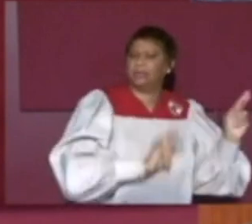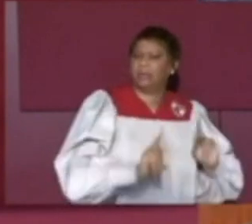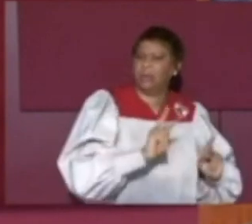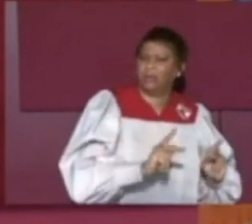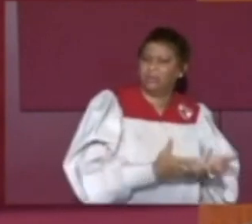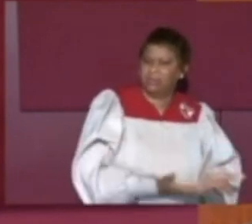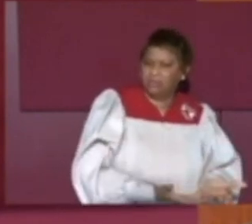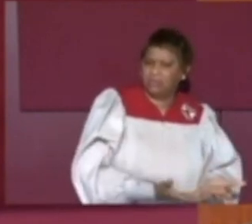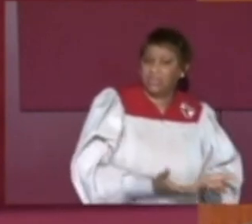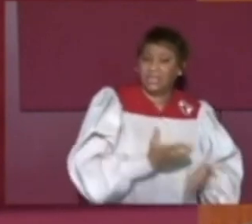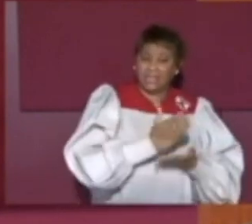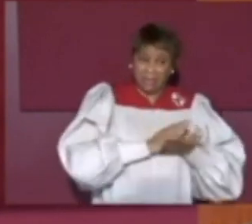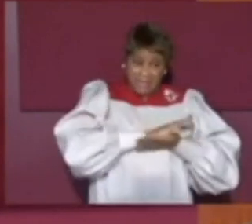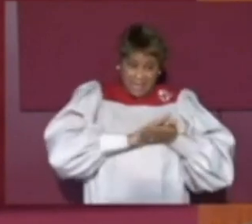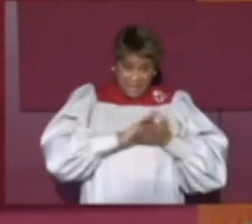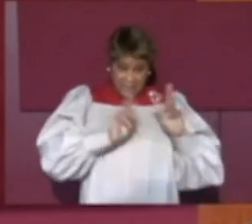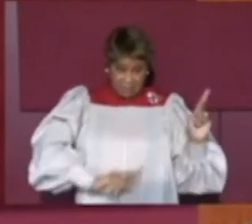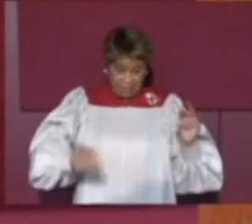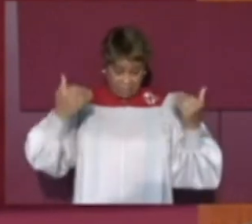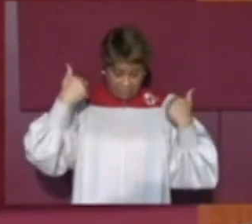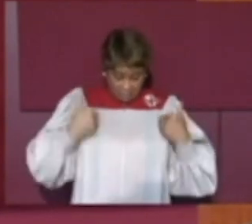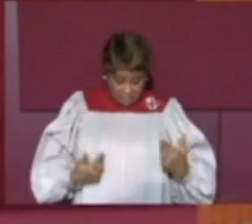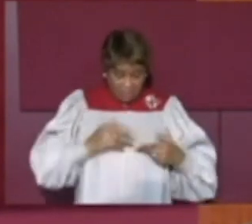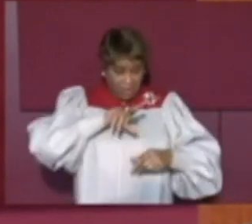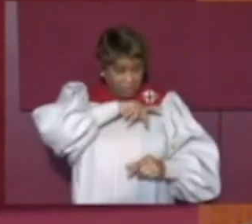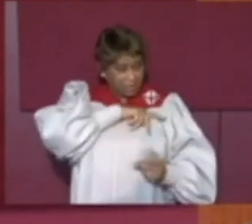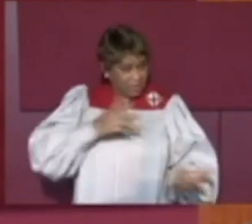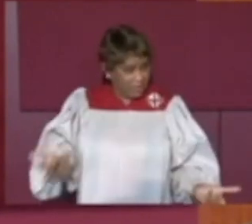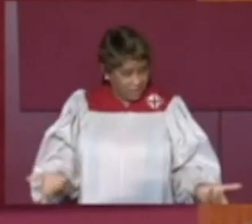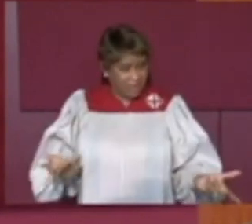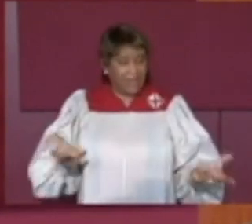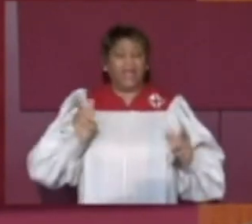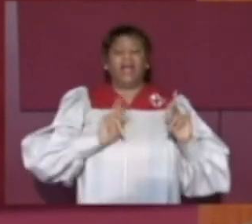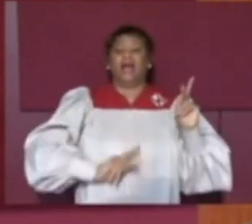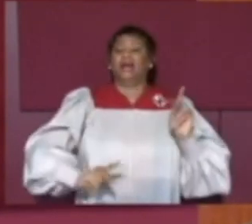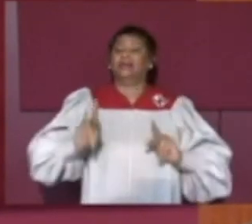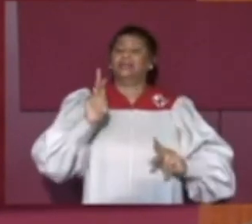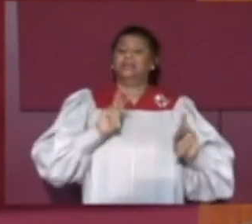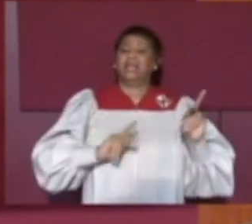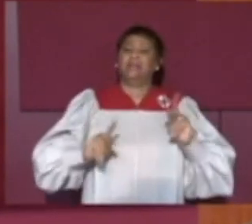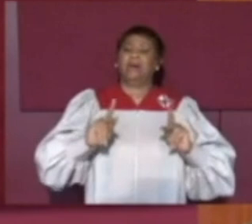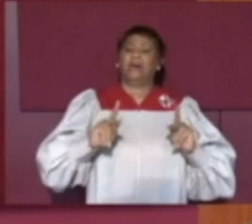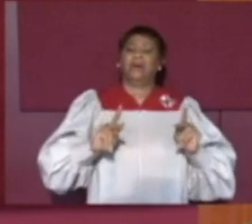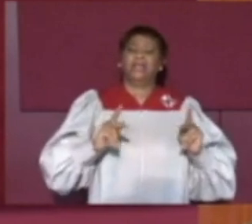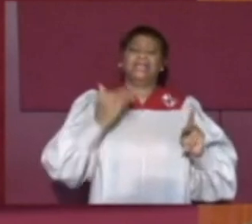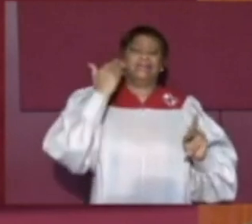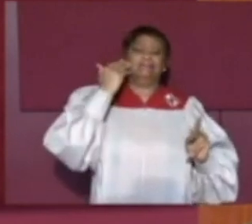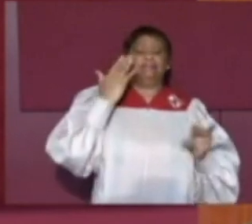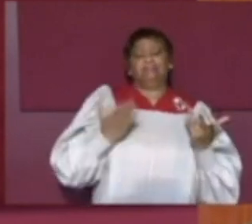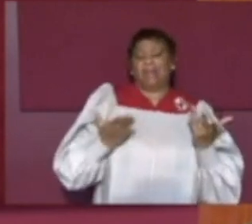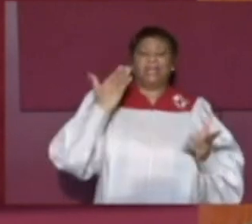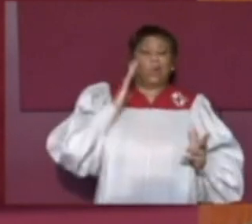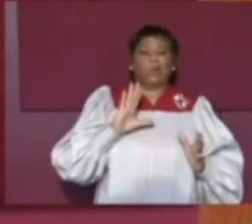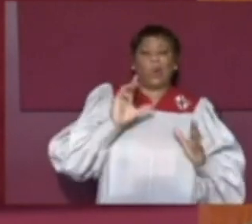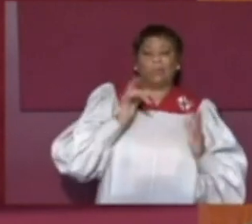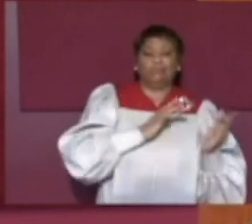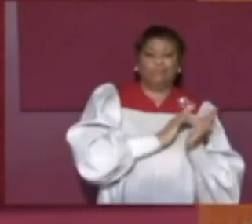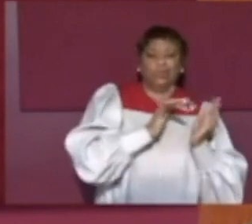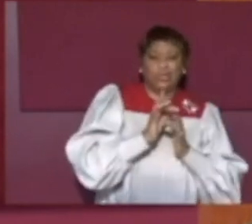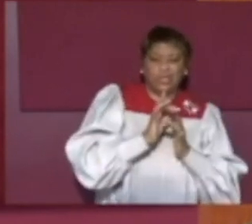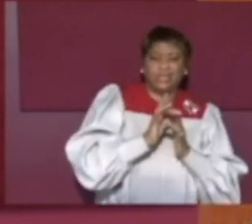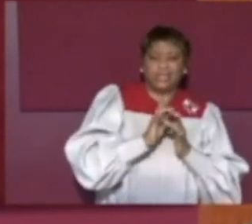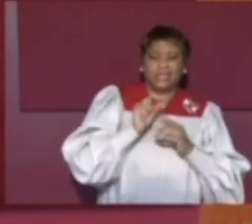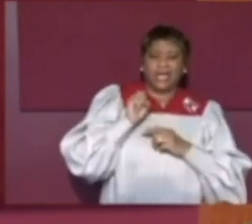Some of the kindest people to me personally are people who would not know Jesus if